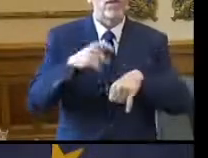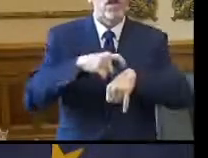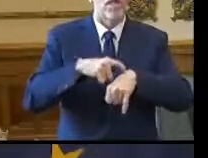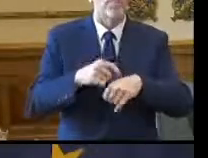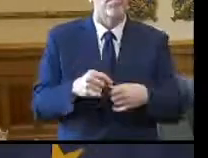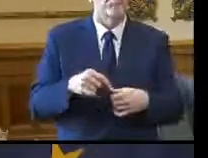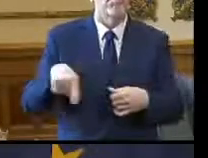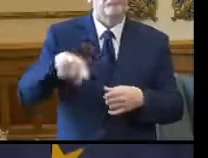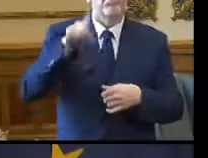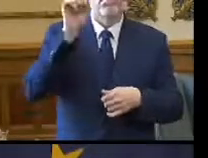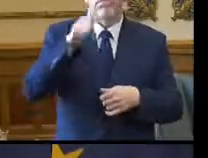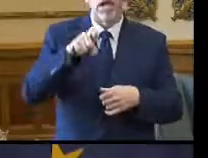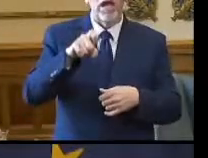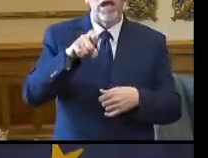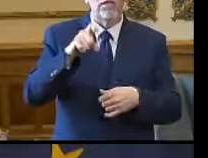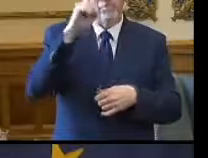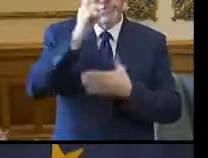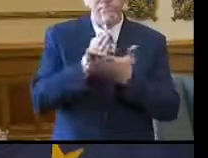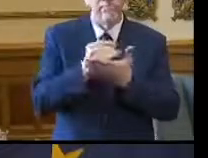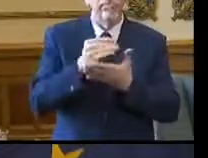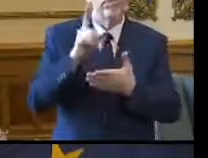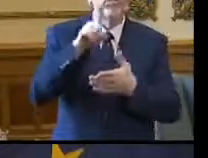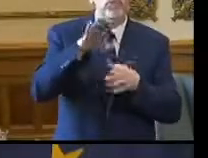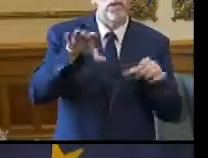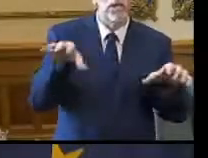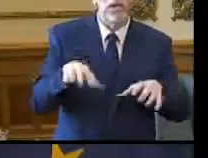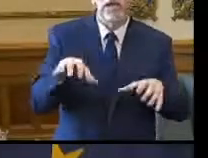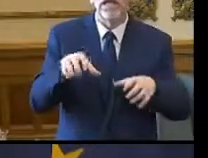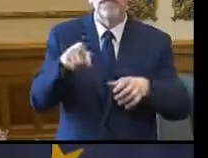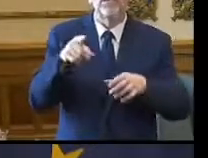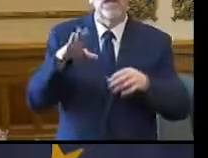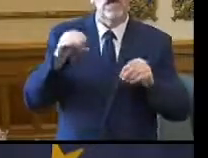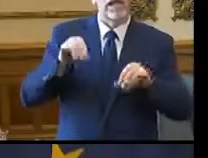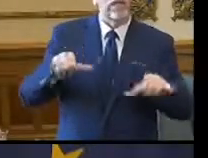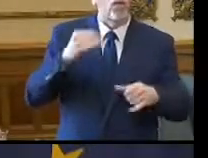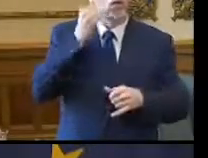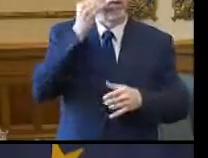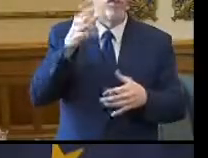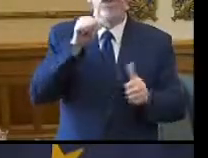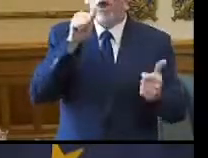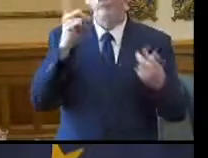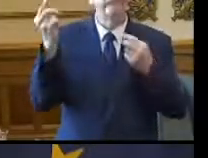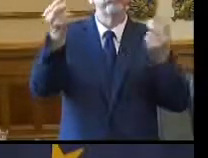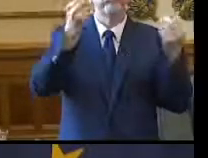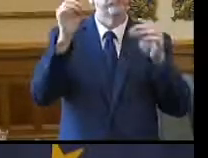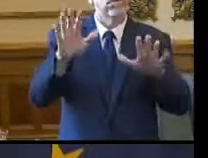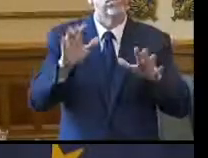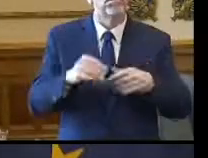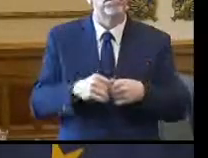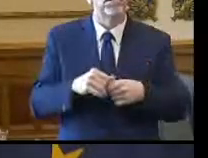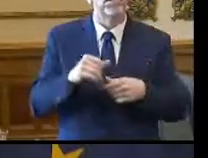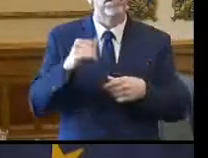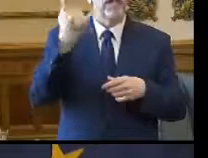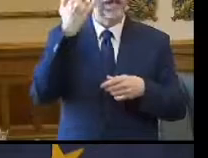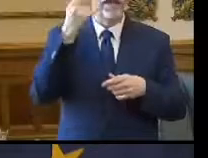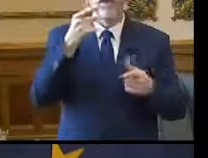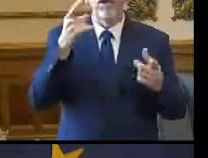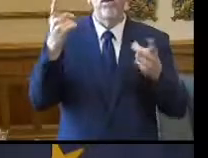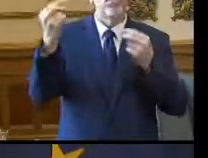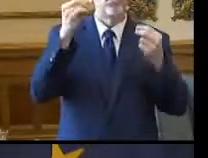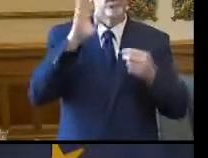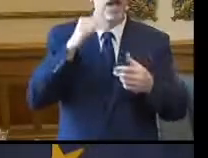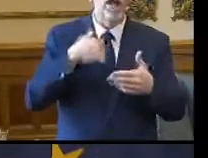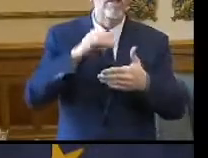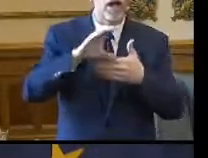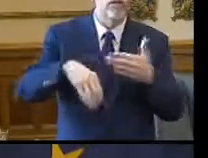because we are stronger together. WTWO assembled a panel of experts to answer your questions concerning COVID-19.